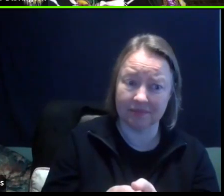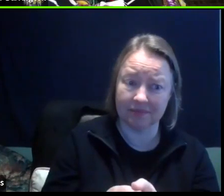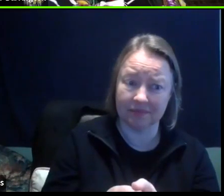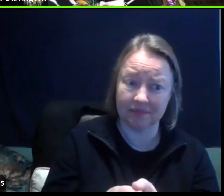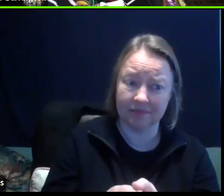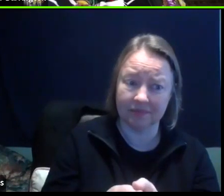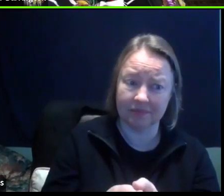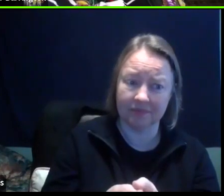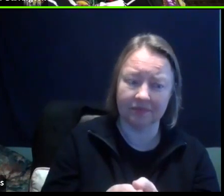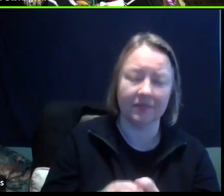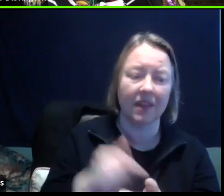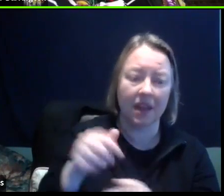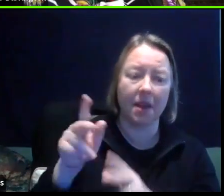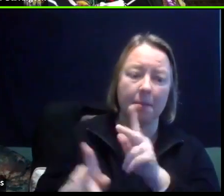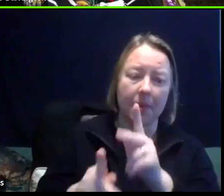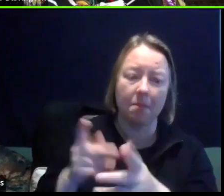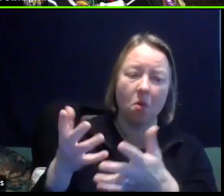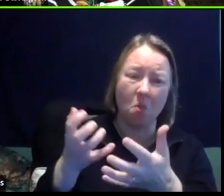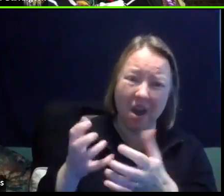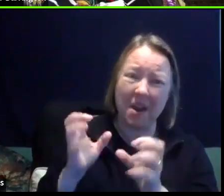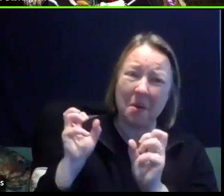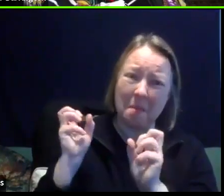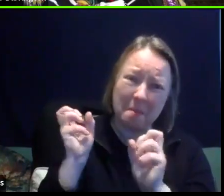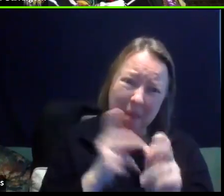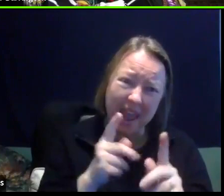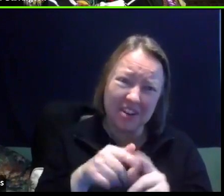And this is what people want to go back to?